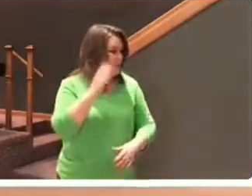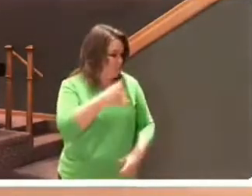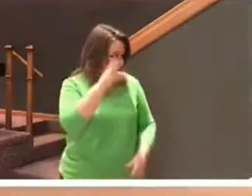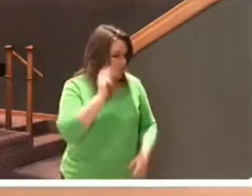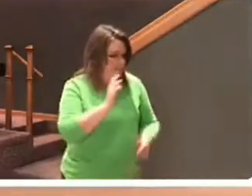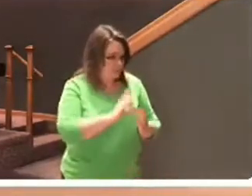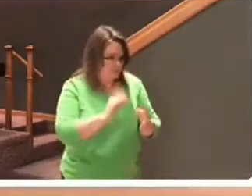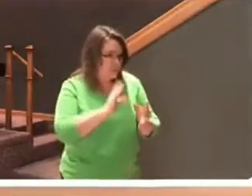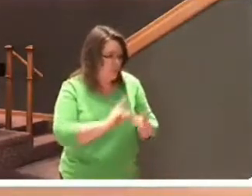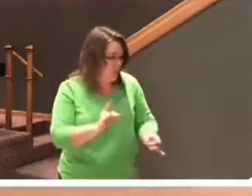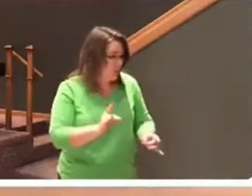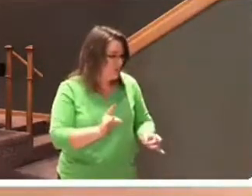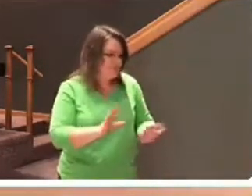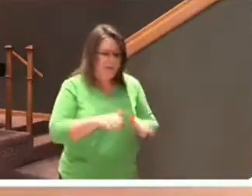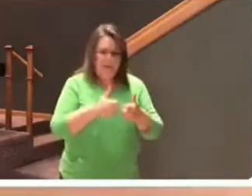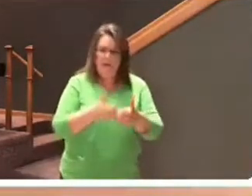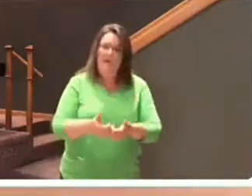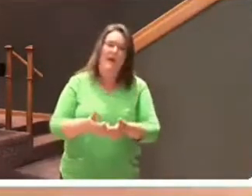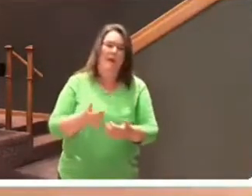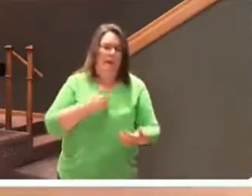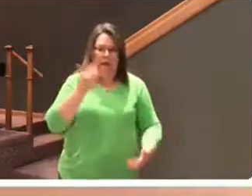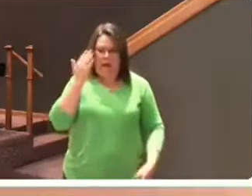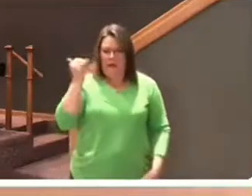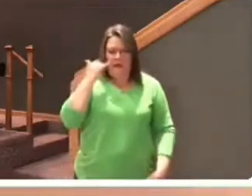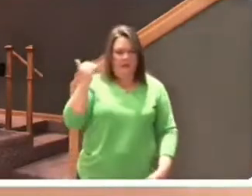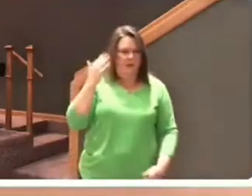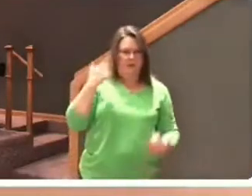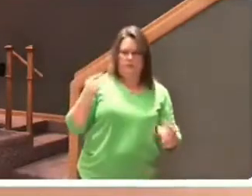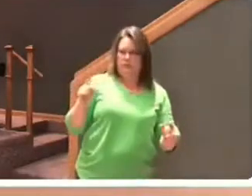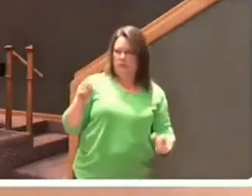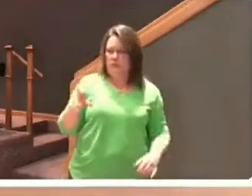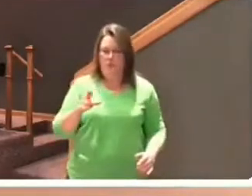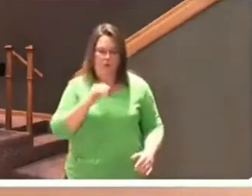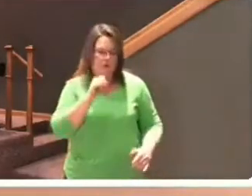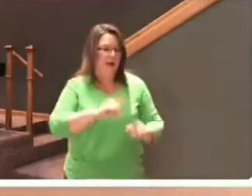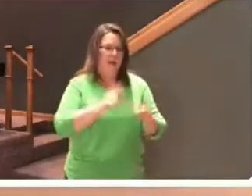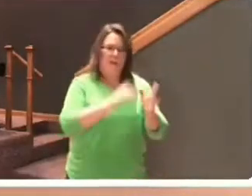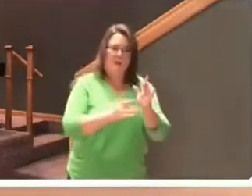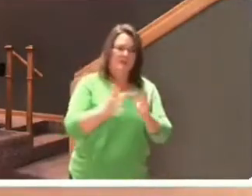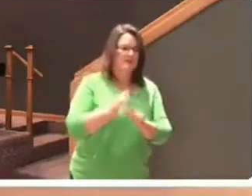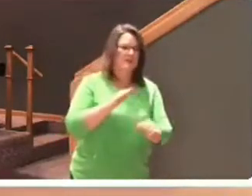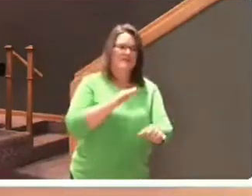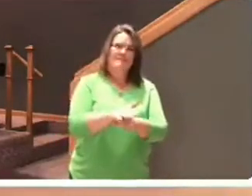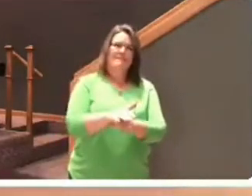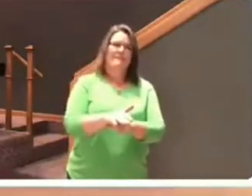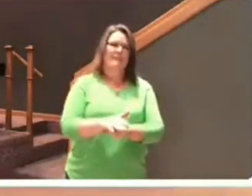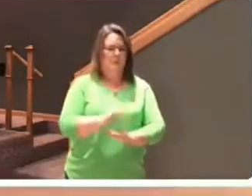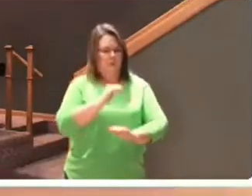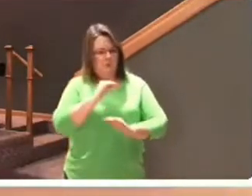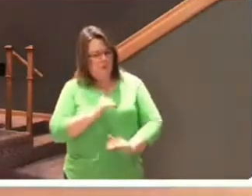hear stories of how I didn't know if I was going to make it or not, but Jesus was enough.